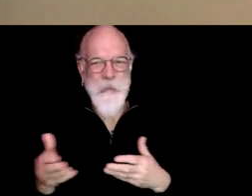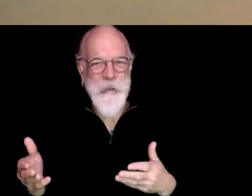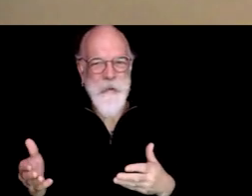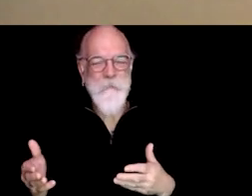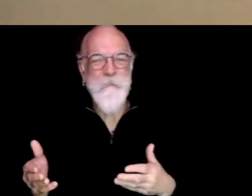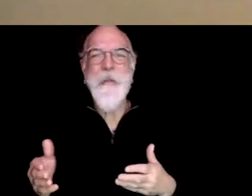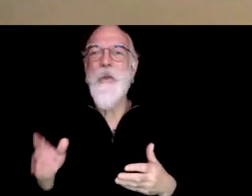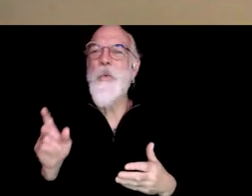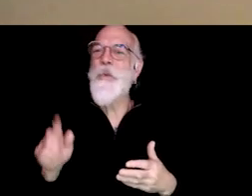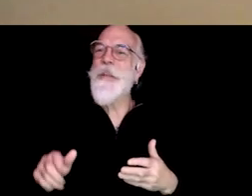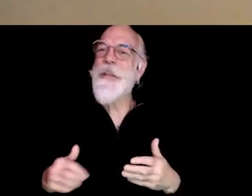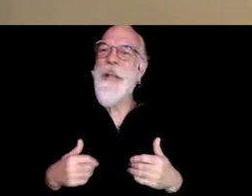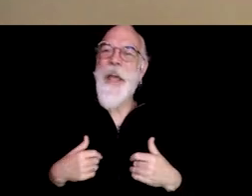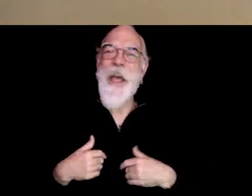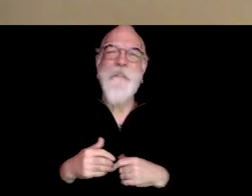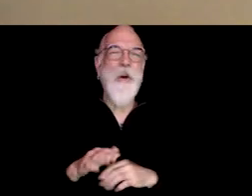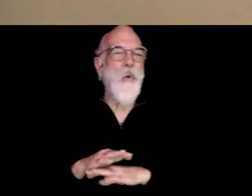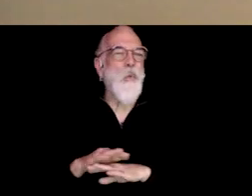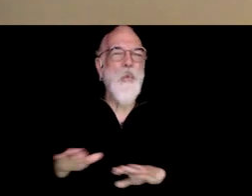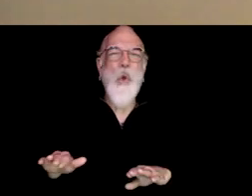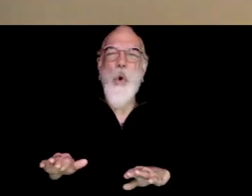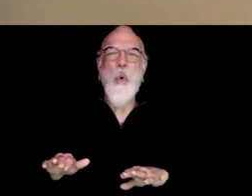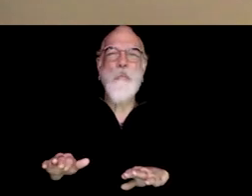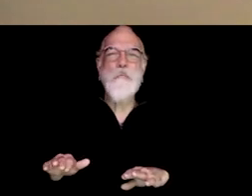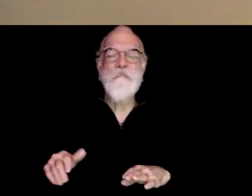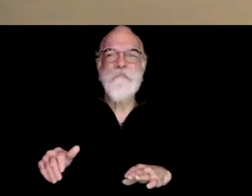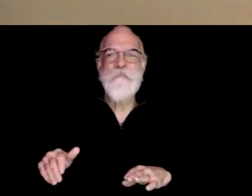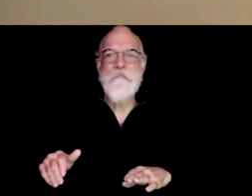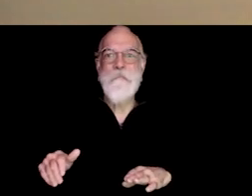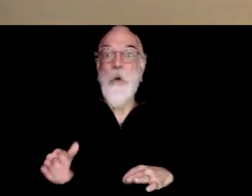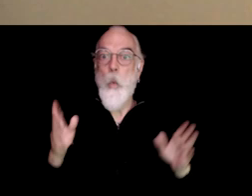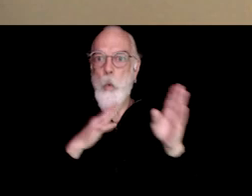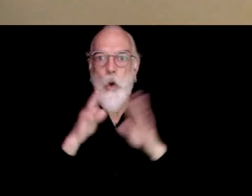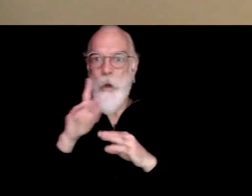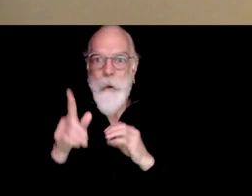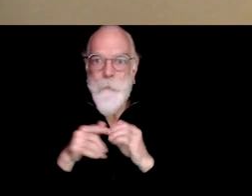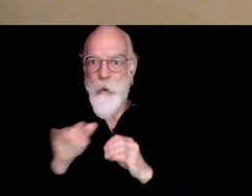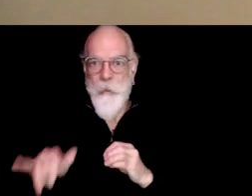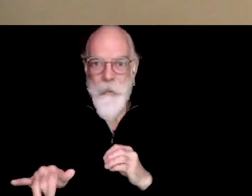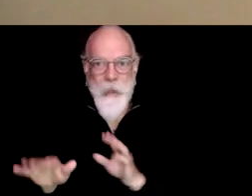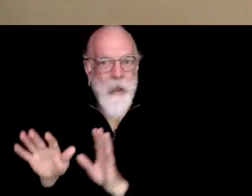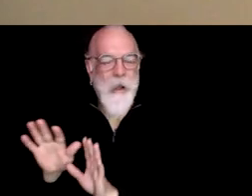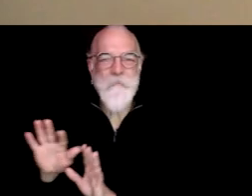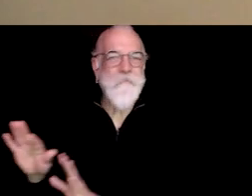There needs to be no sense of that either. I mean, where you just have